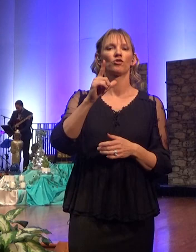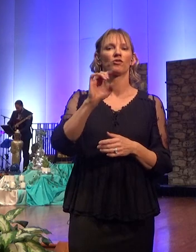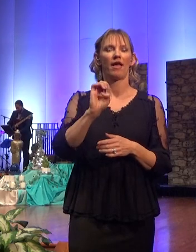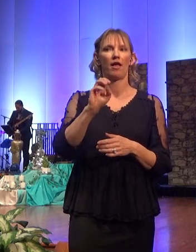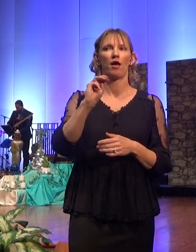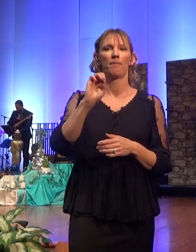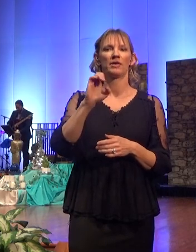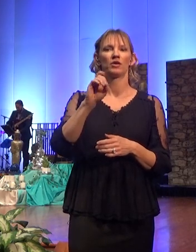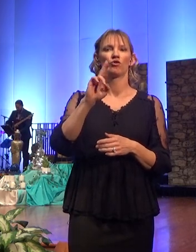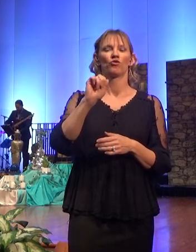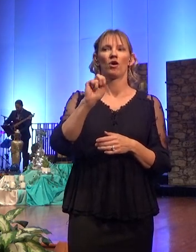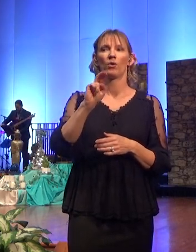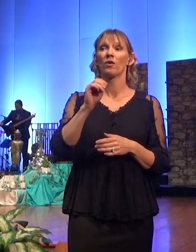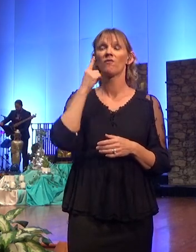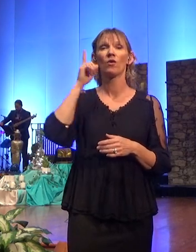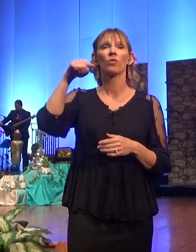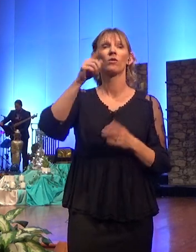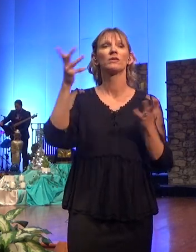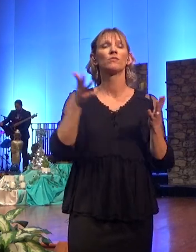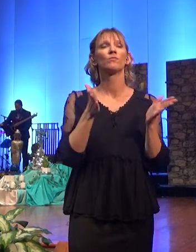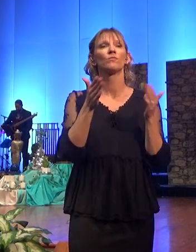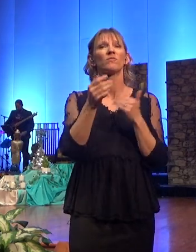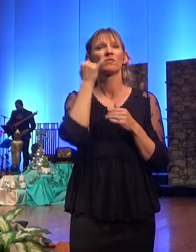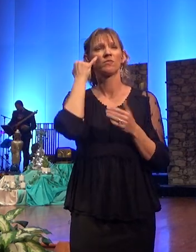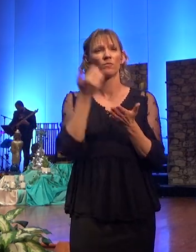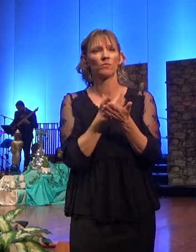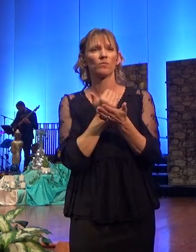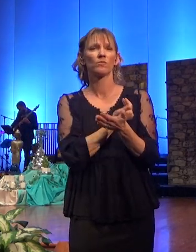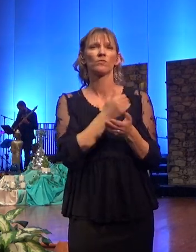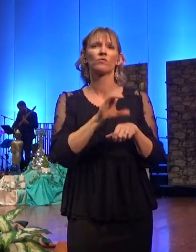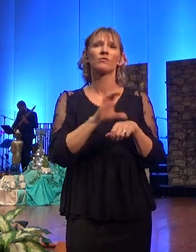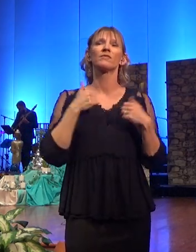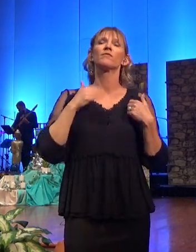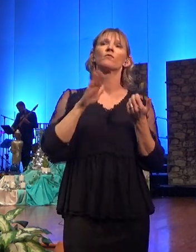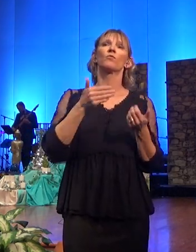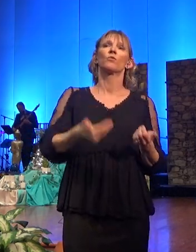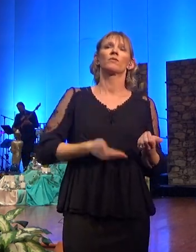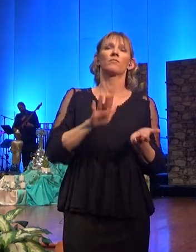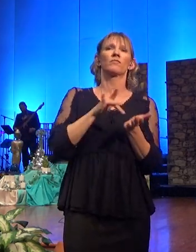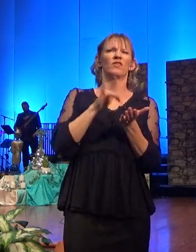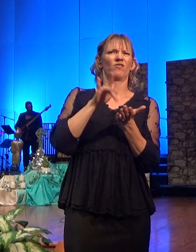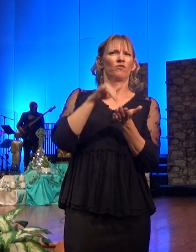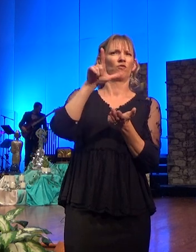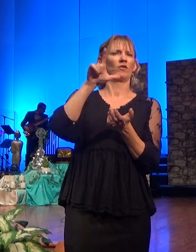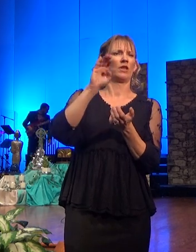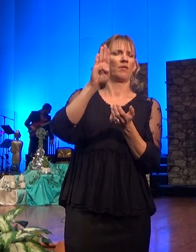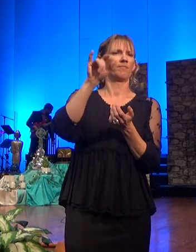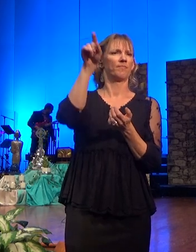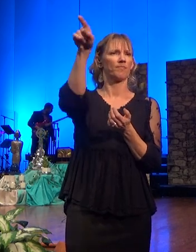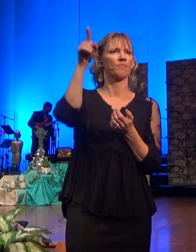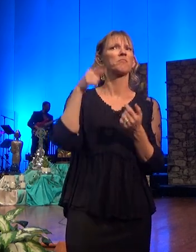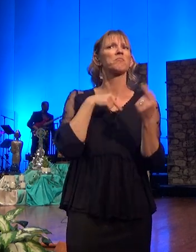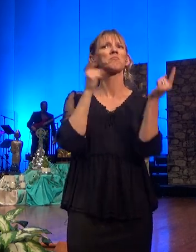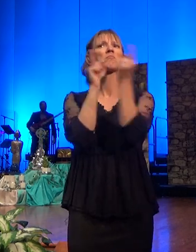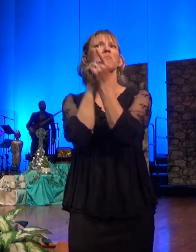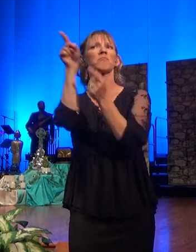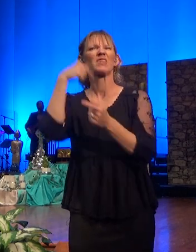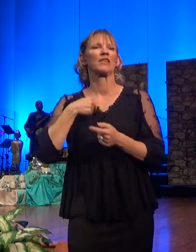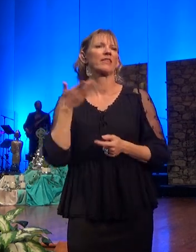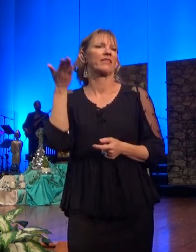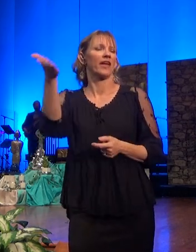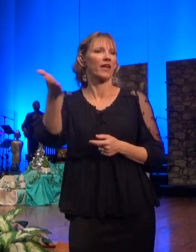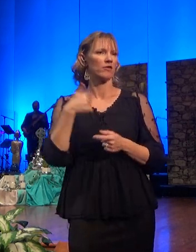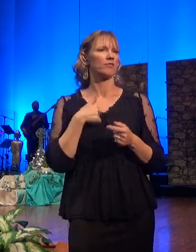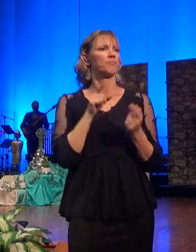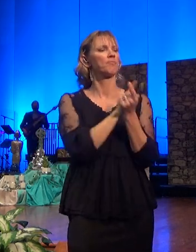Hey, for those who are here in the room, if you're new to our church, we have a welcome center just right in the middle of the lobby. Come over there. I'll be over there today. I'd love to meet you.